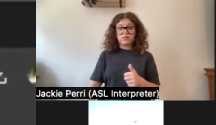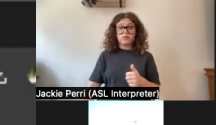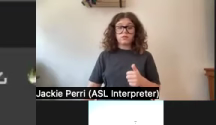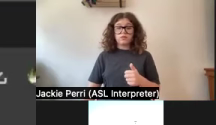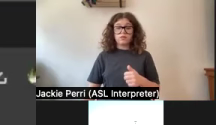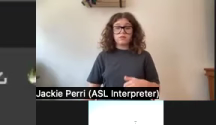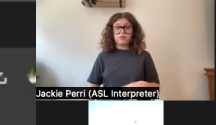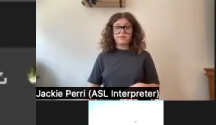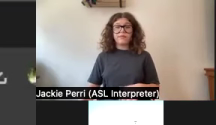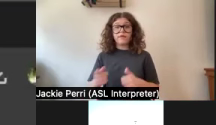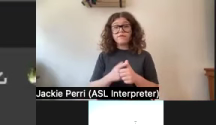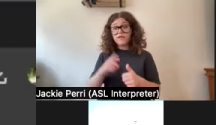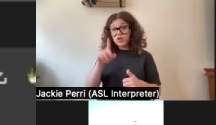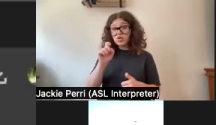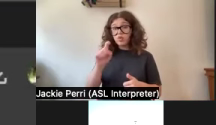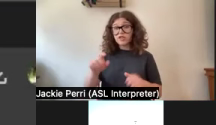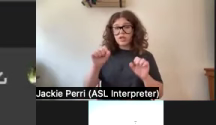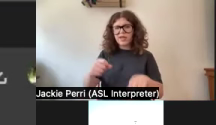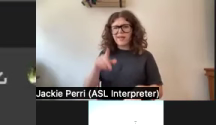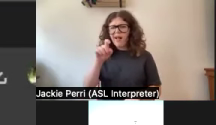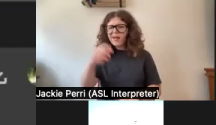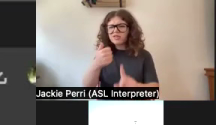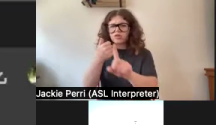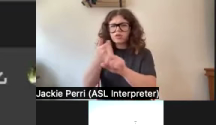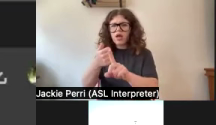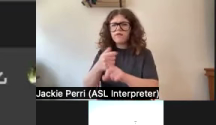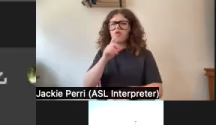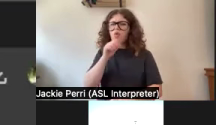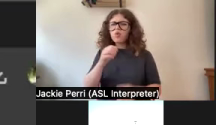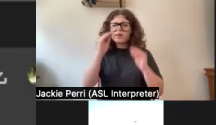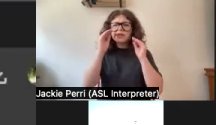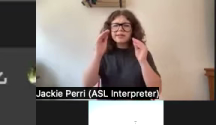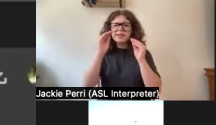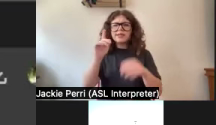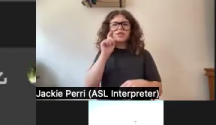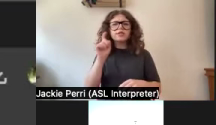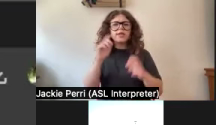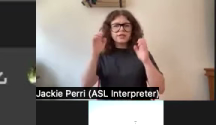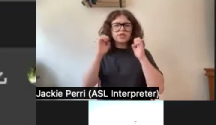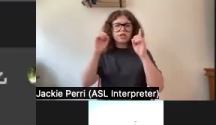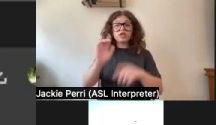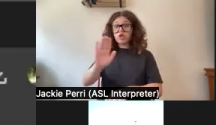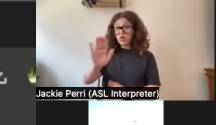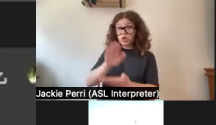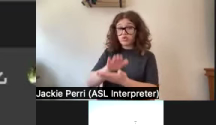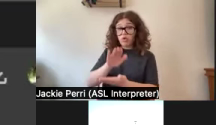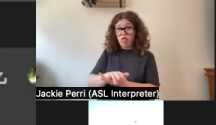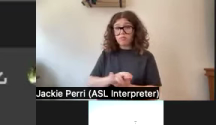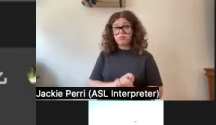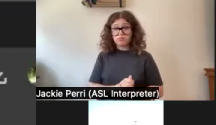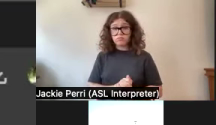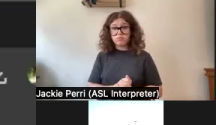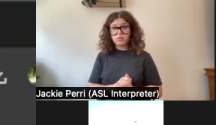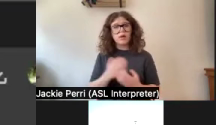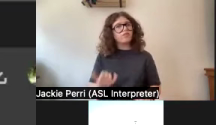I think the first question you can ask yourself is, who is teaching sex ed at your school? Currently, every school